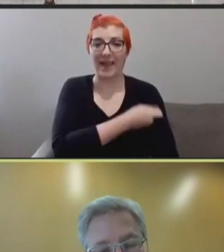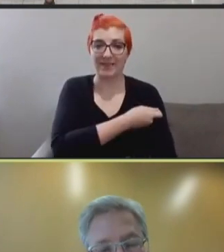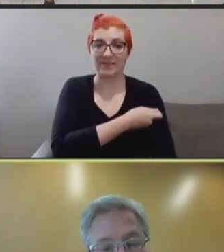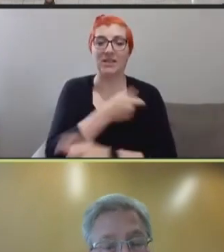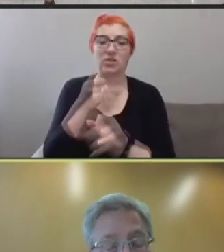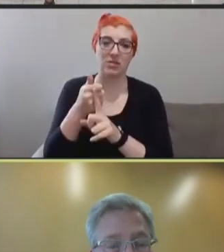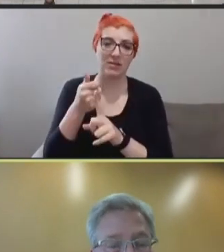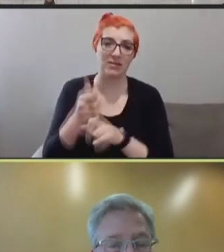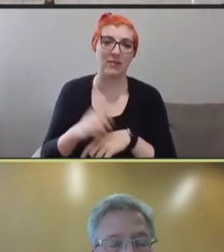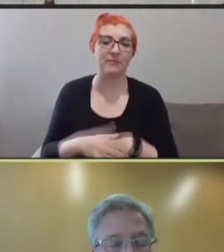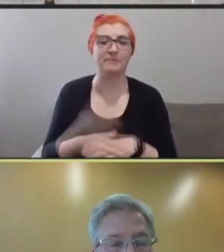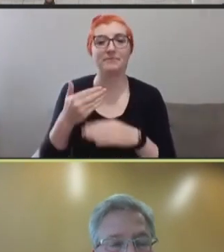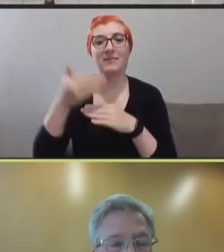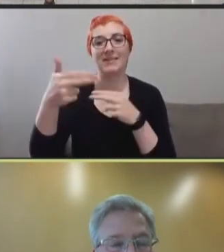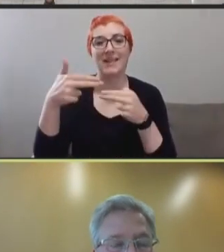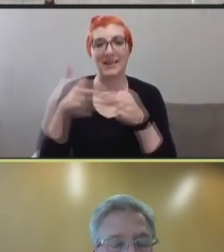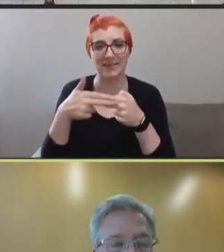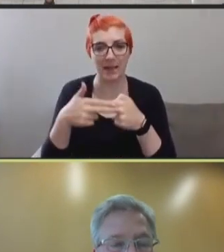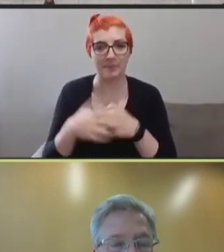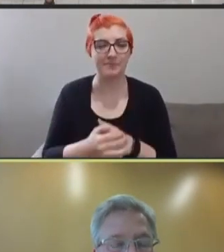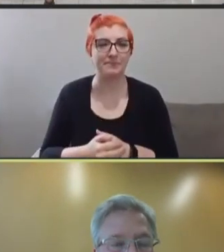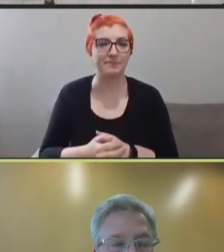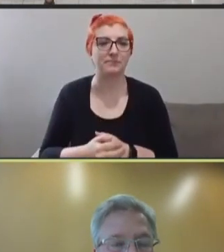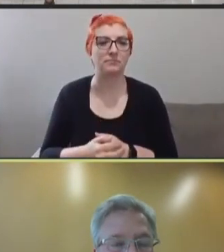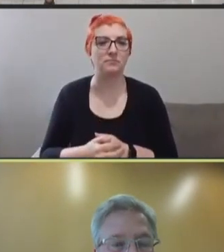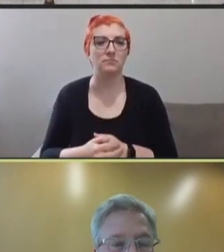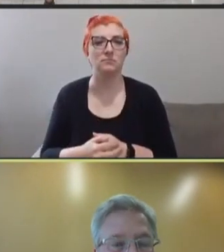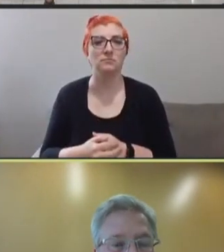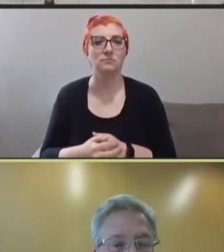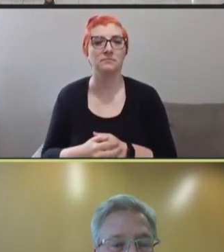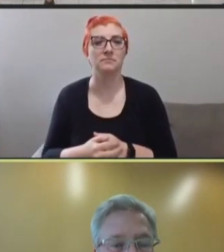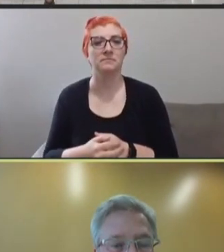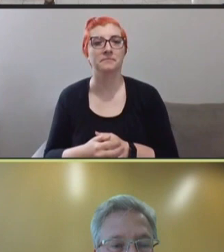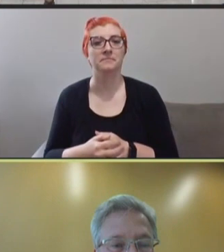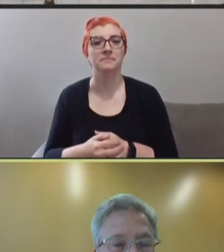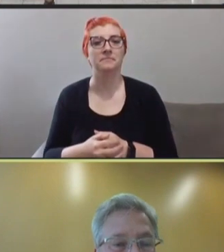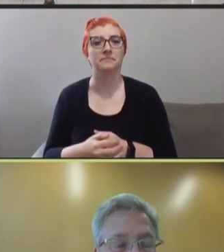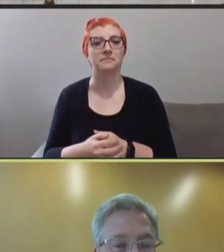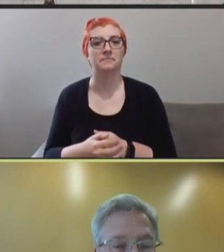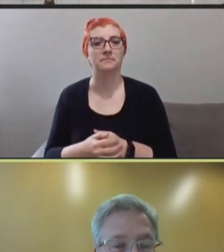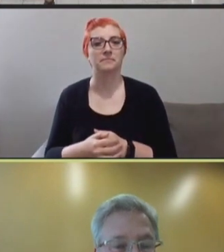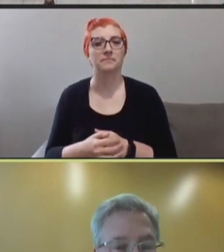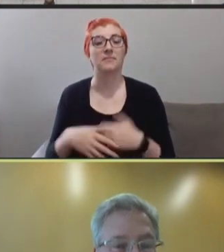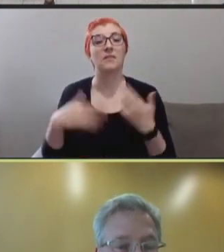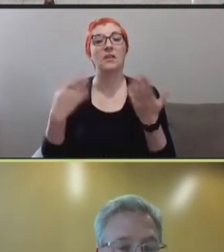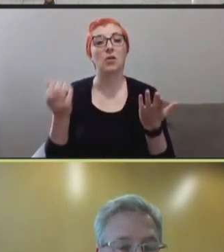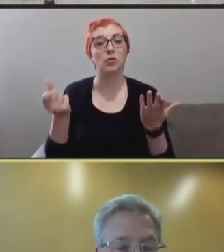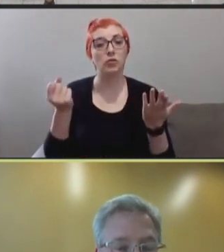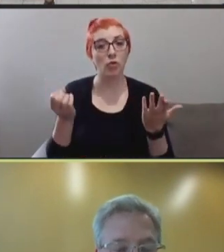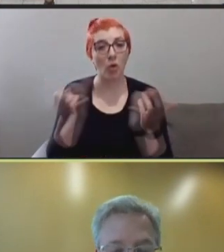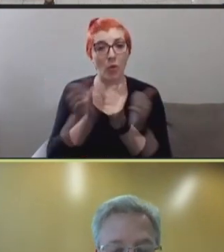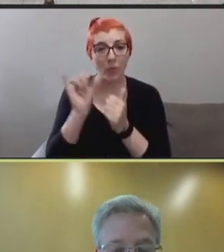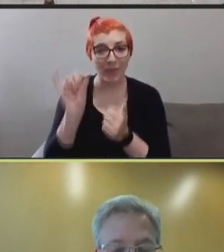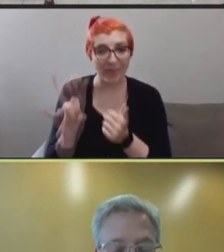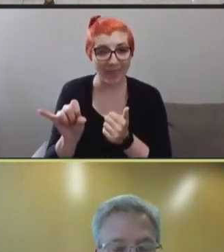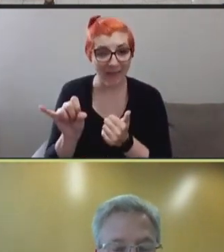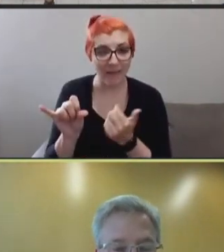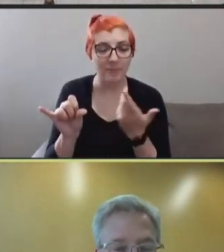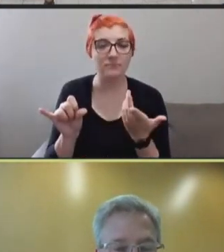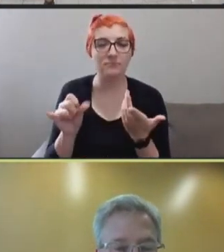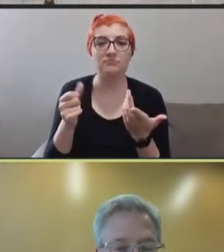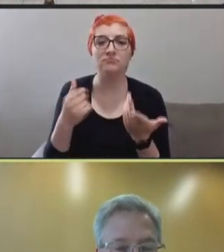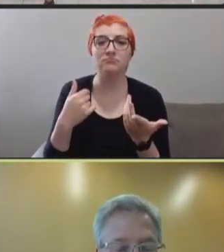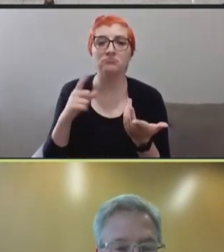Next slide. And so with that,